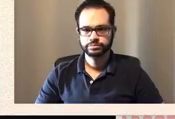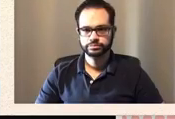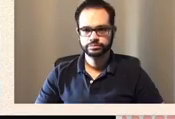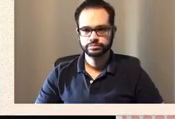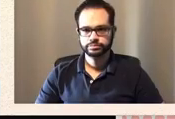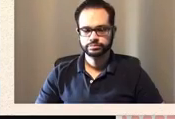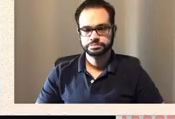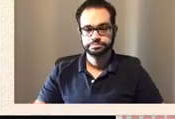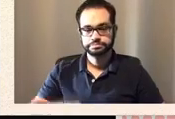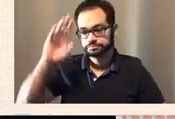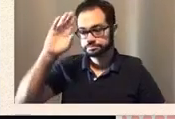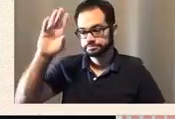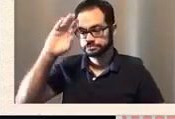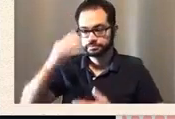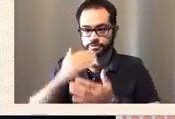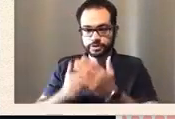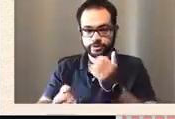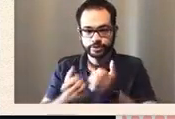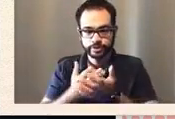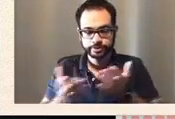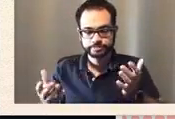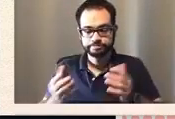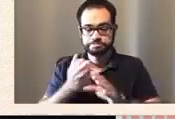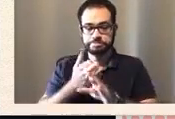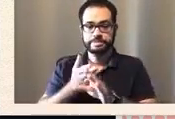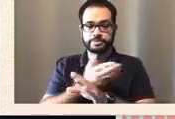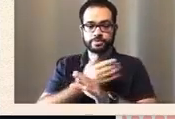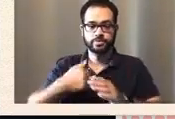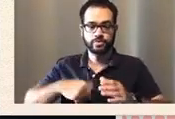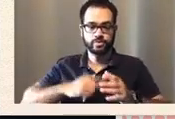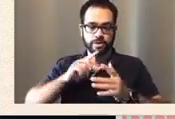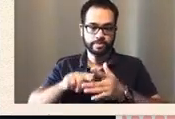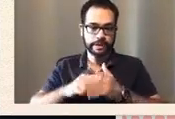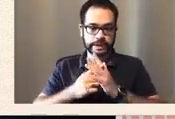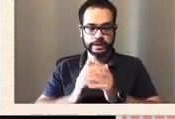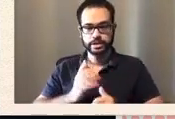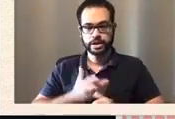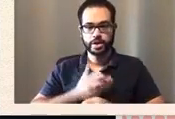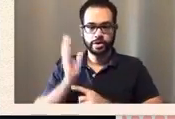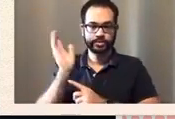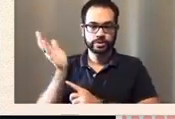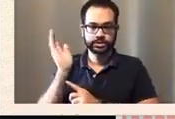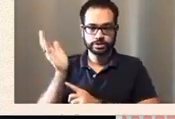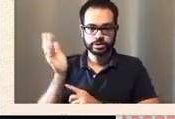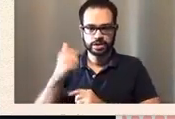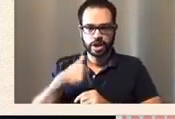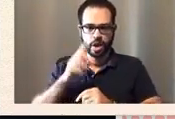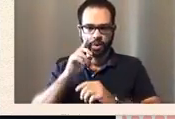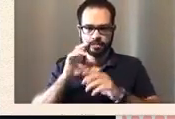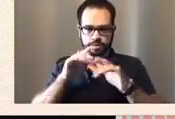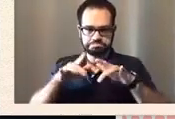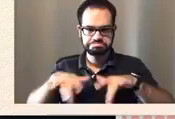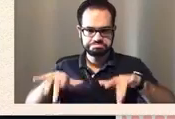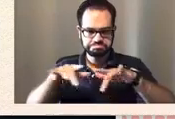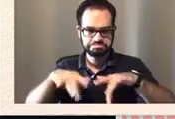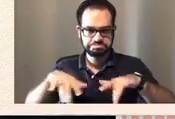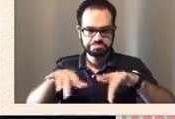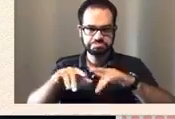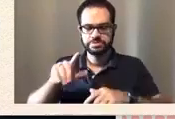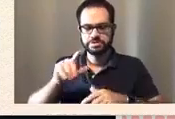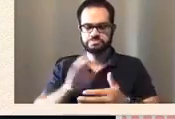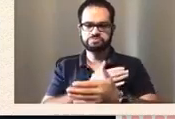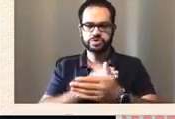Hello everyone. Before we begin our presentation, I will be playing on my recorder the theme from Harry Potter.